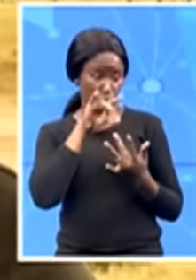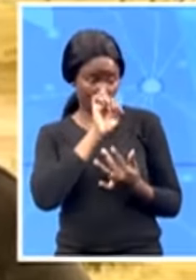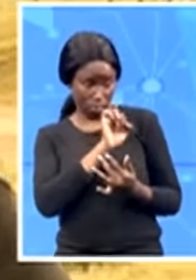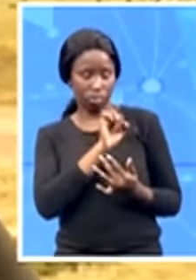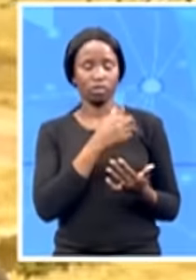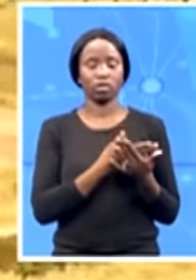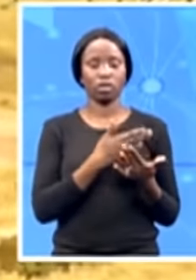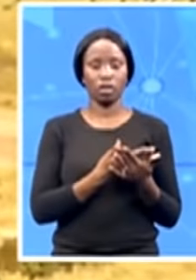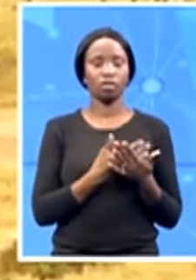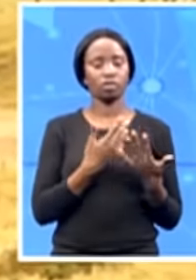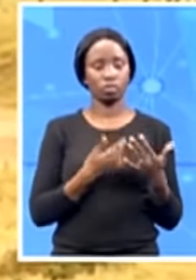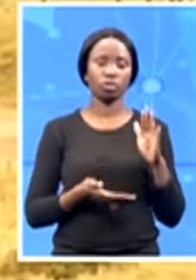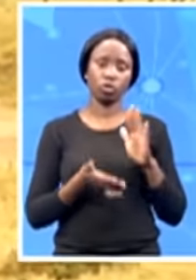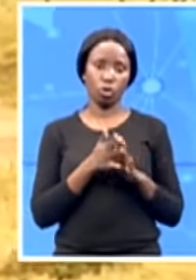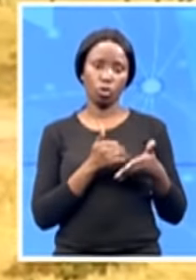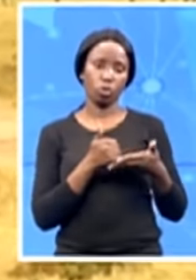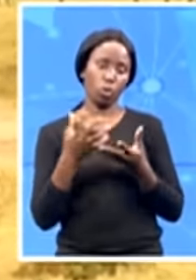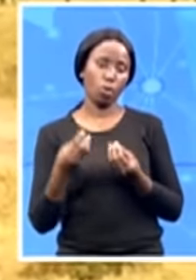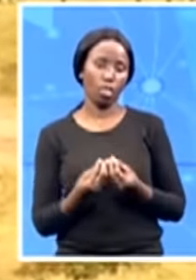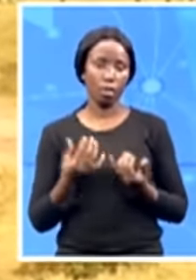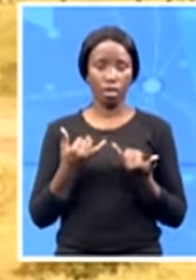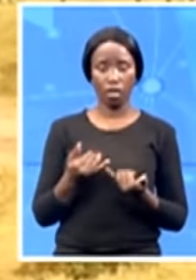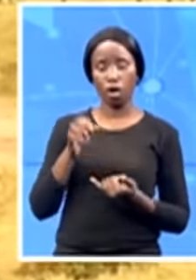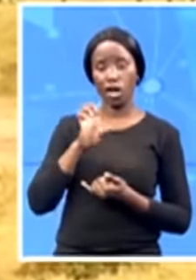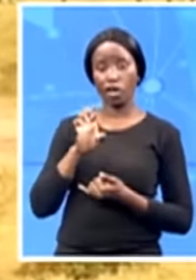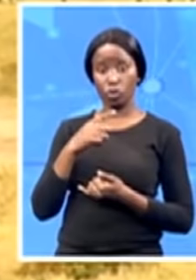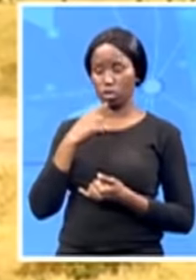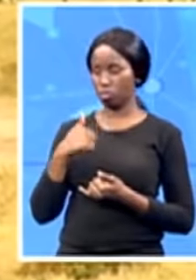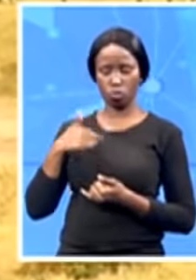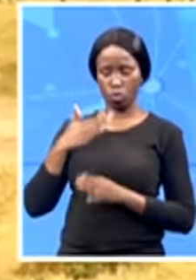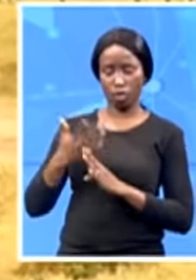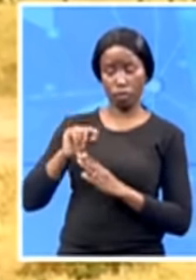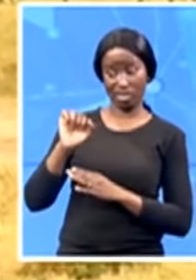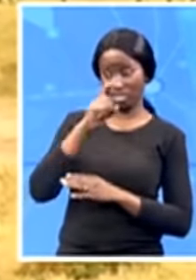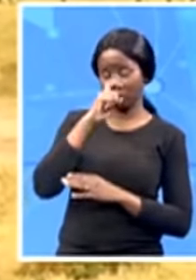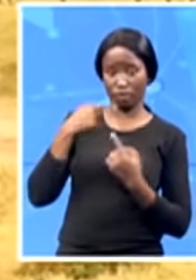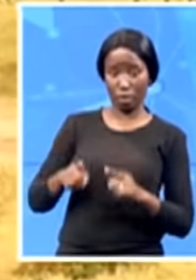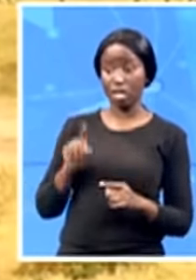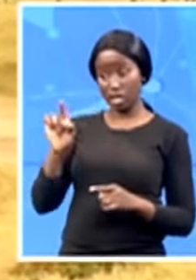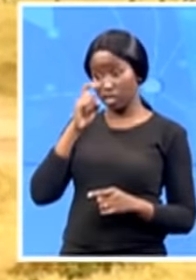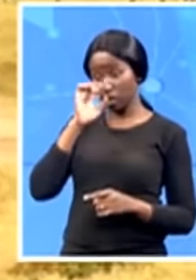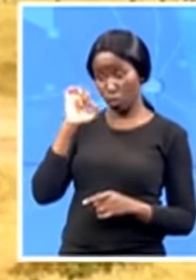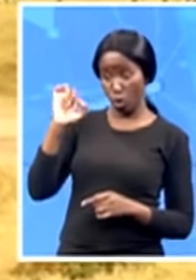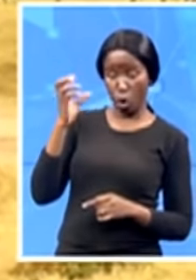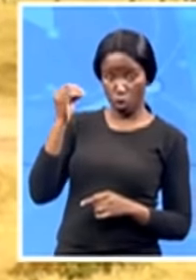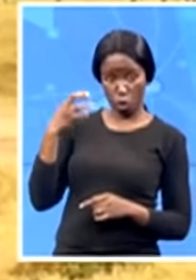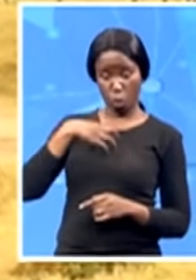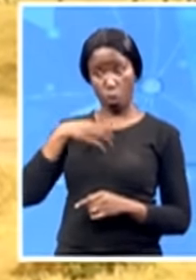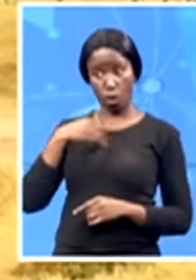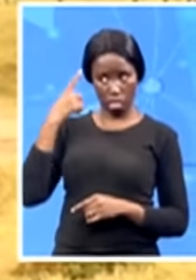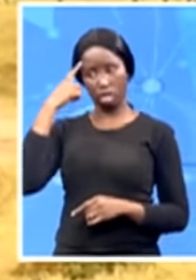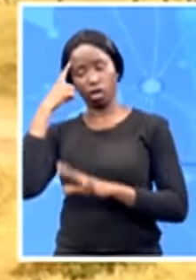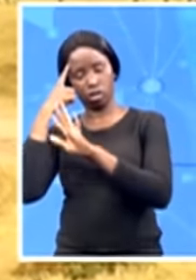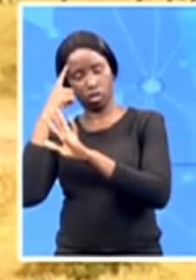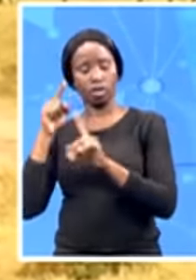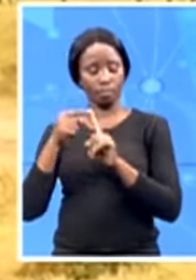can't speak for his sister. His sister has the right to her opinion, but of course he was just speaking as a former President Jacob